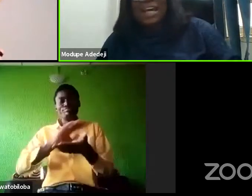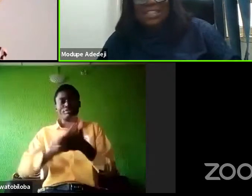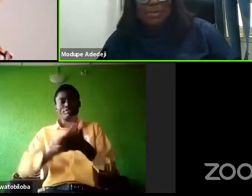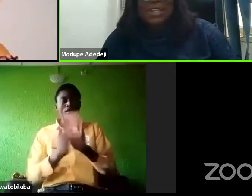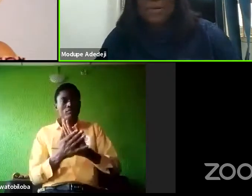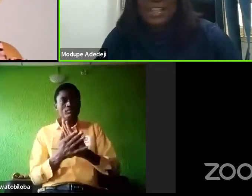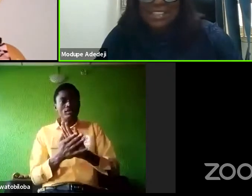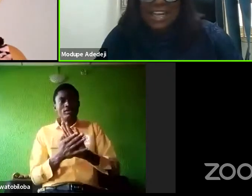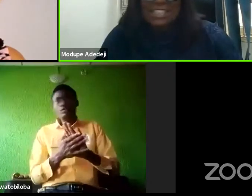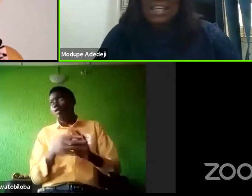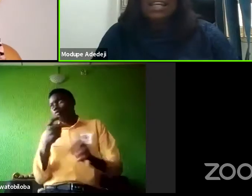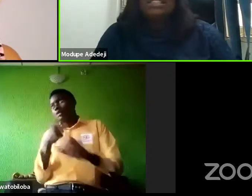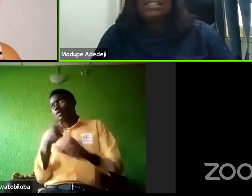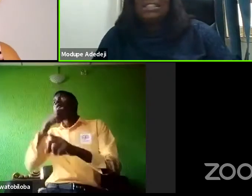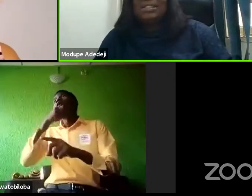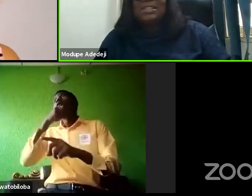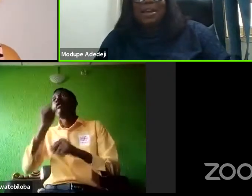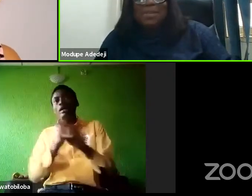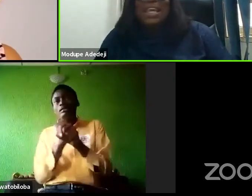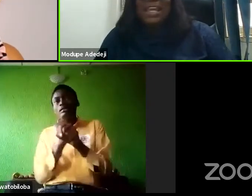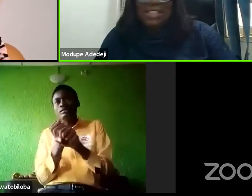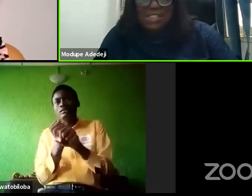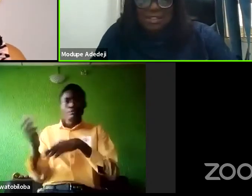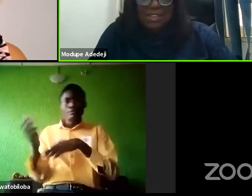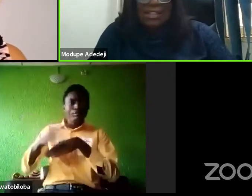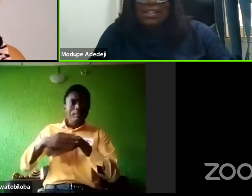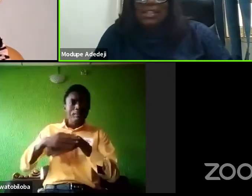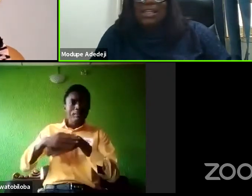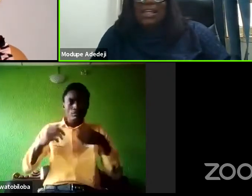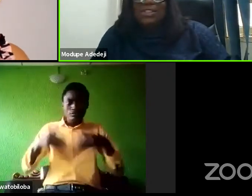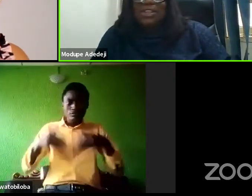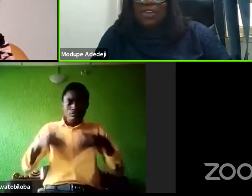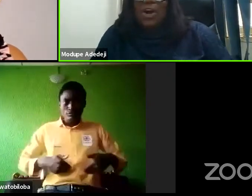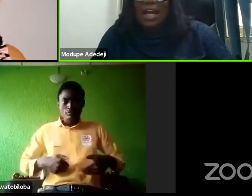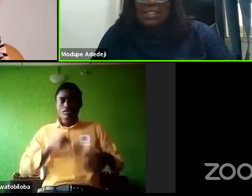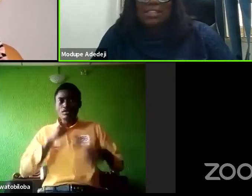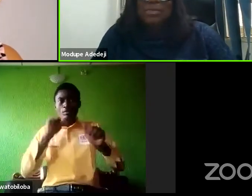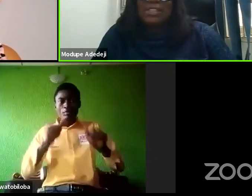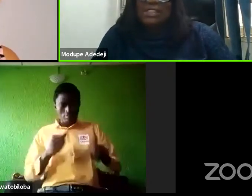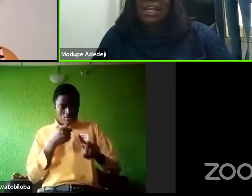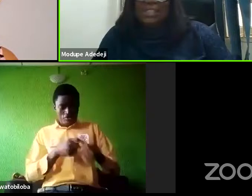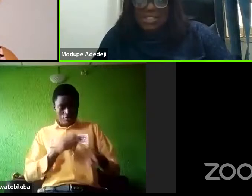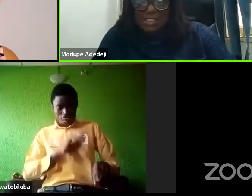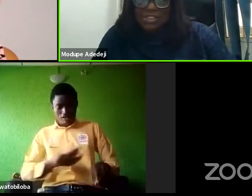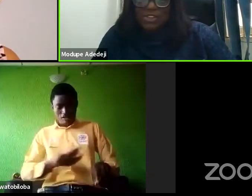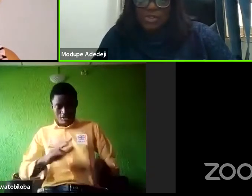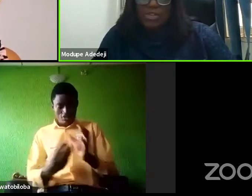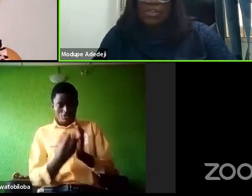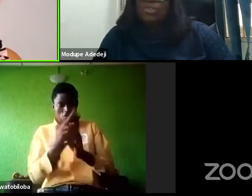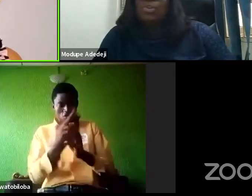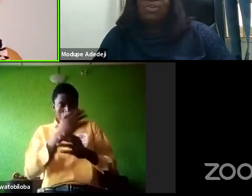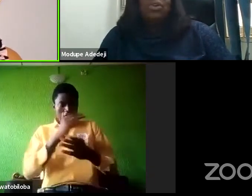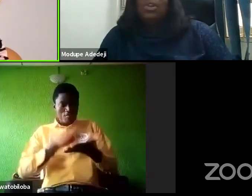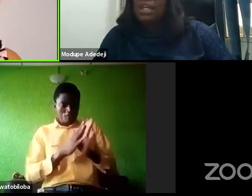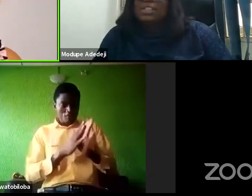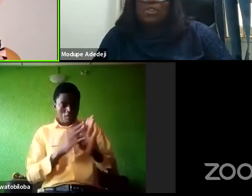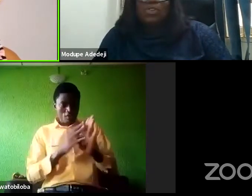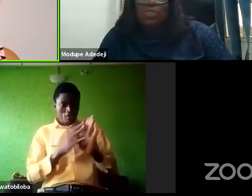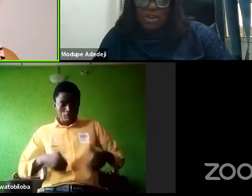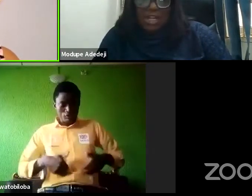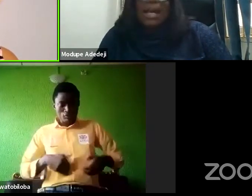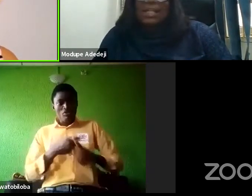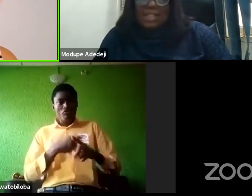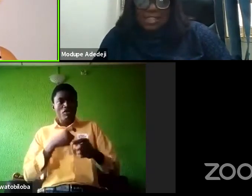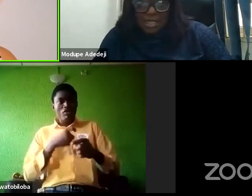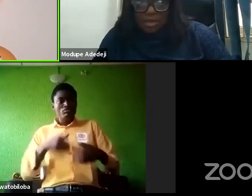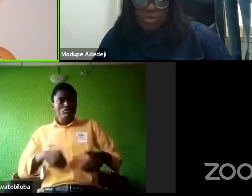call it that, but the point is that the system is aging. Each of the organs in the body is aging. So there is